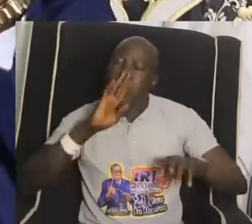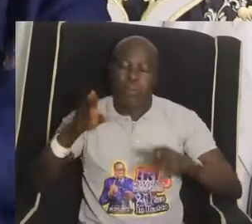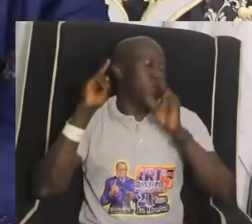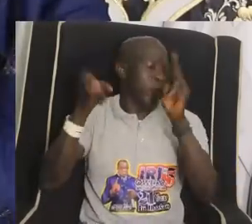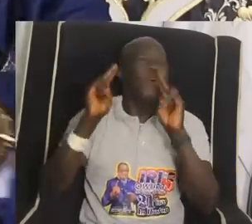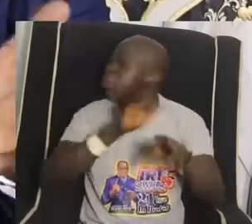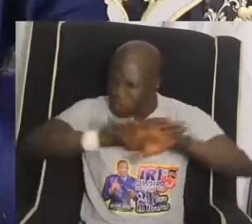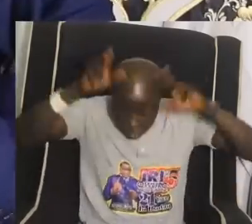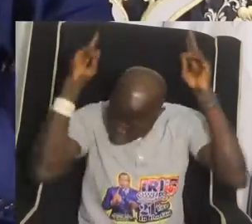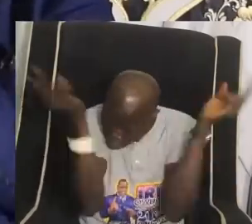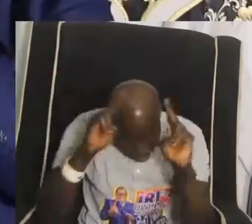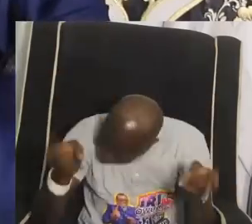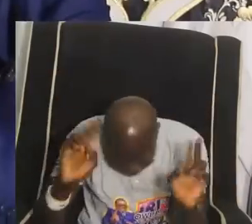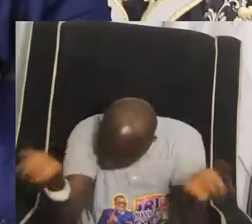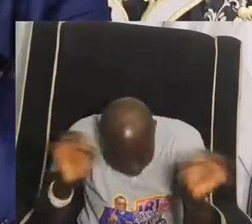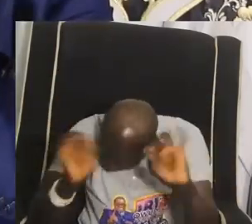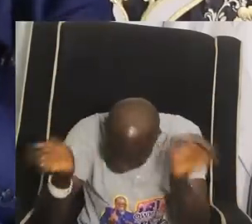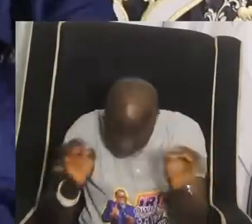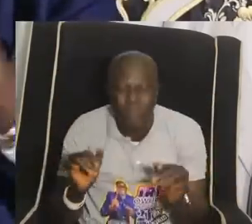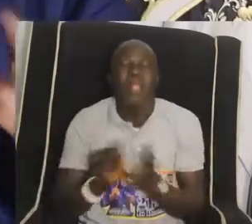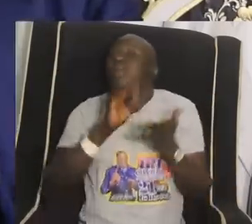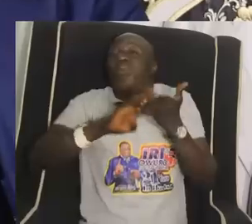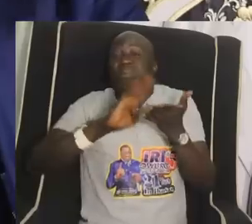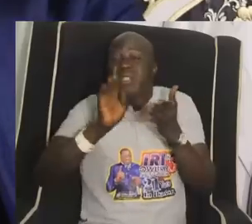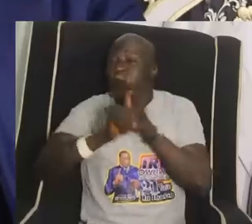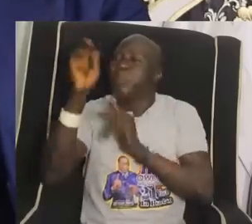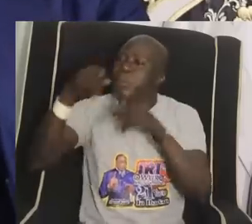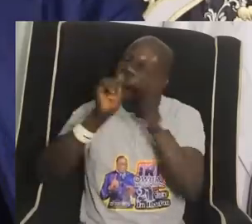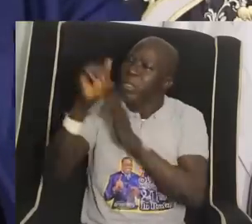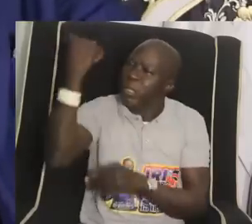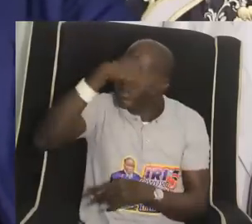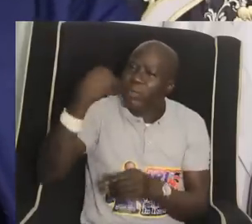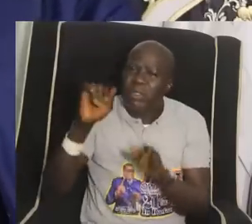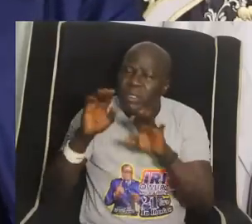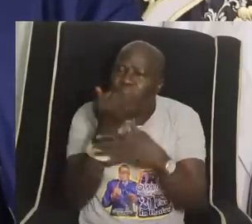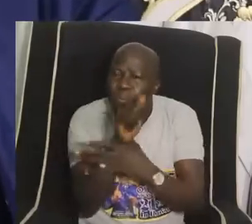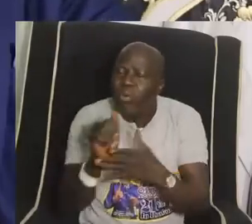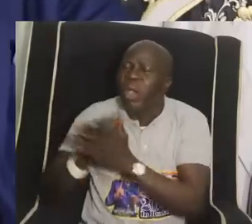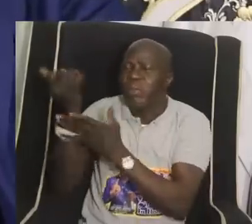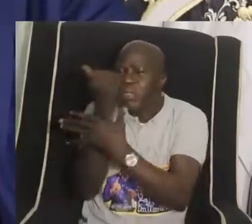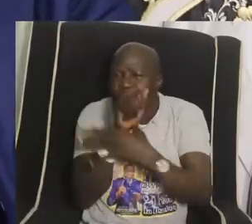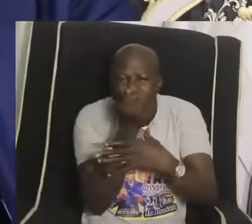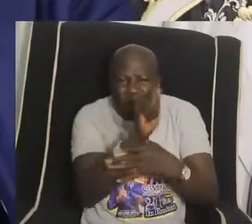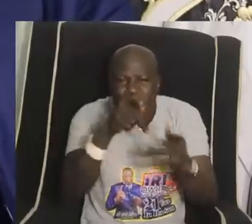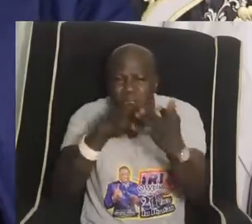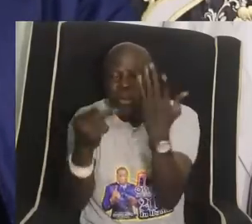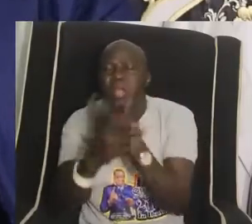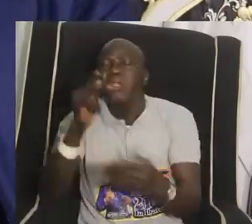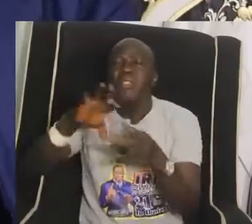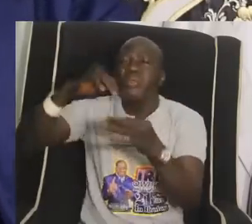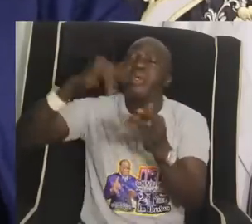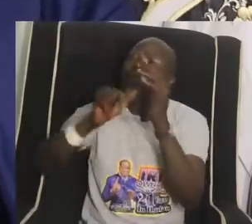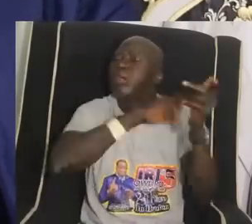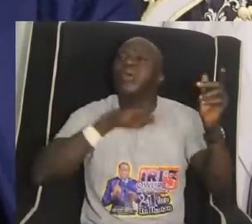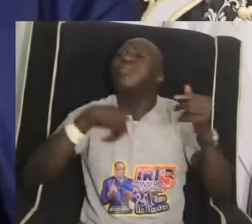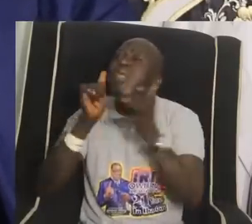Don't rush at all. Don't rush. Don't rush at all. Please, those of you on Facebook, share this program. Share this program. And the